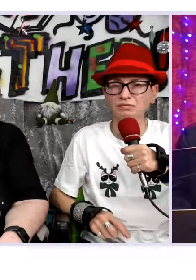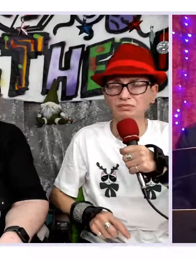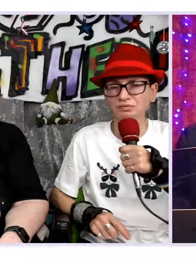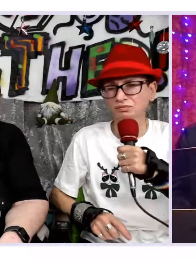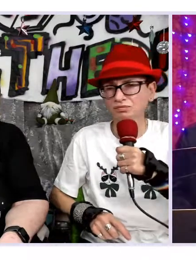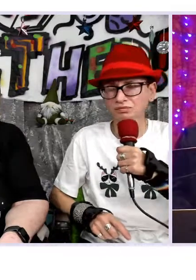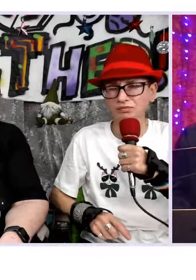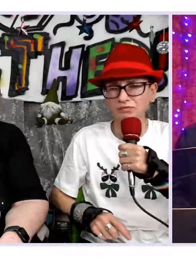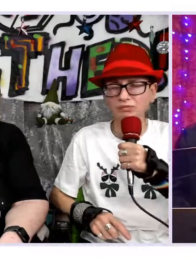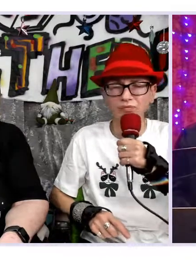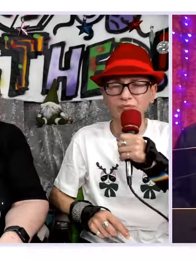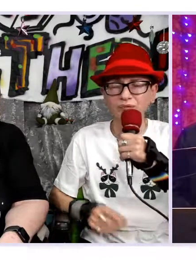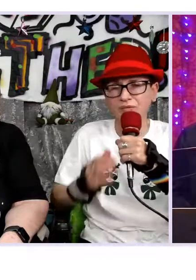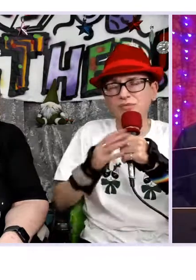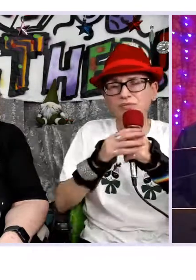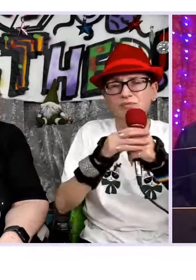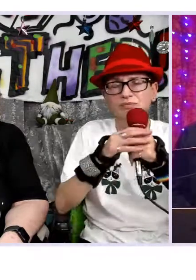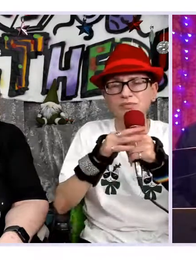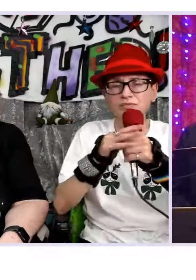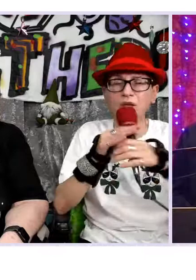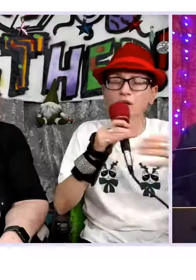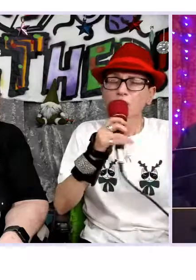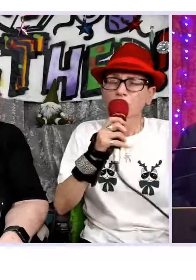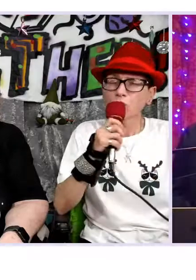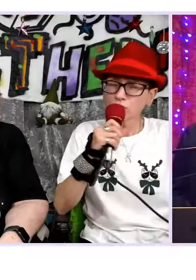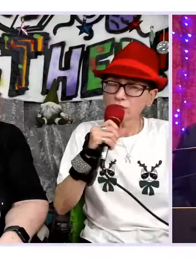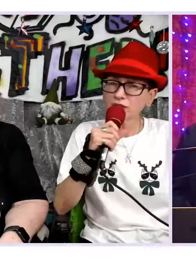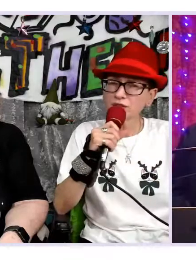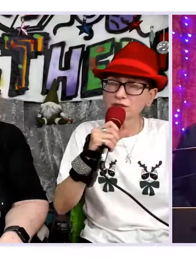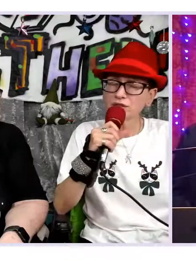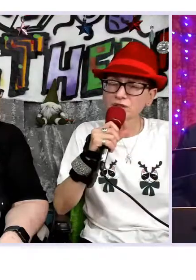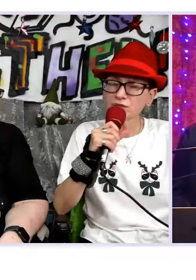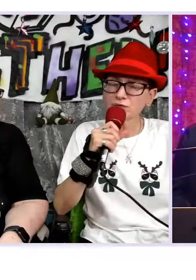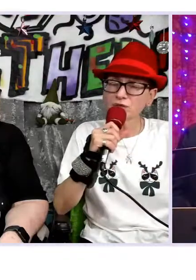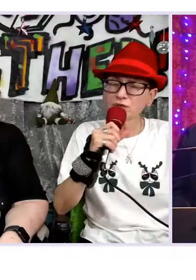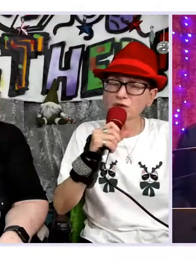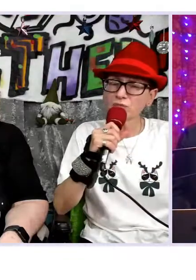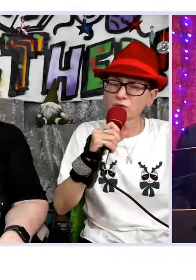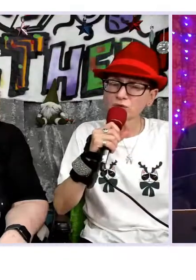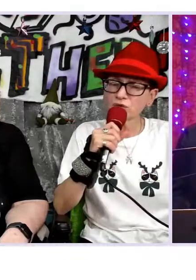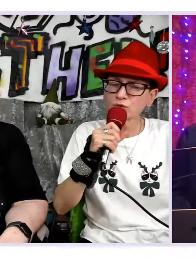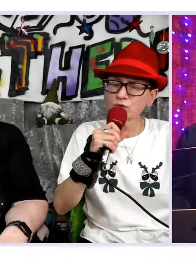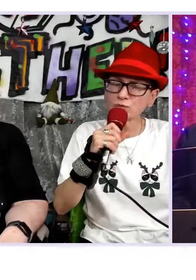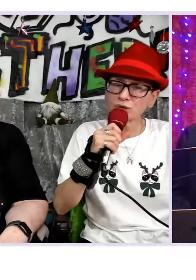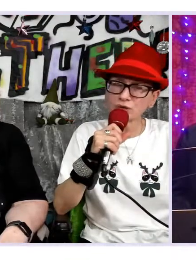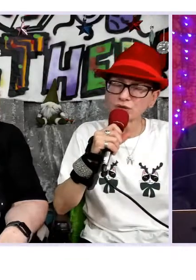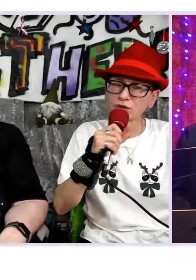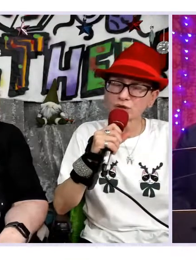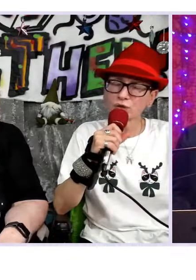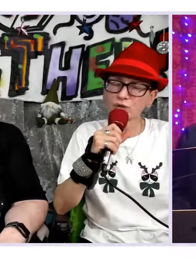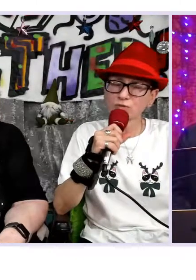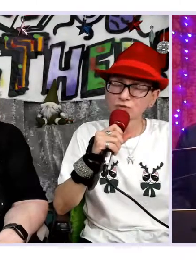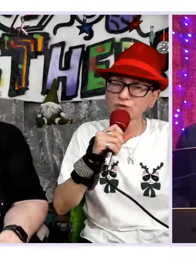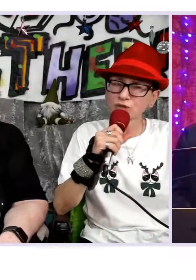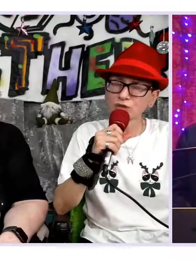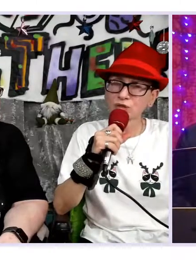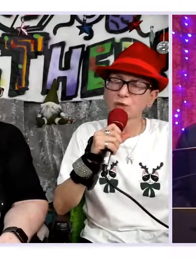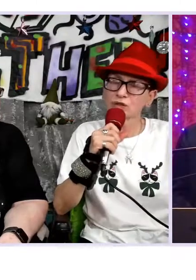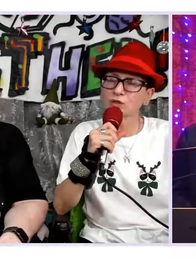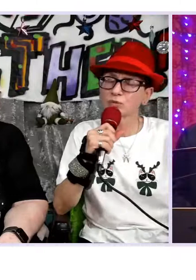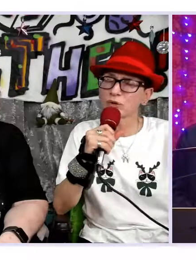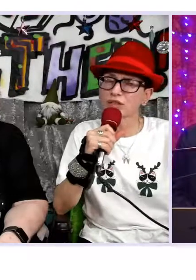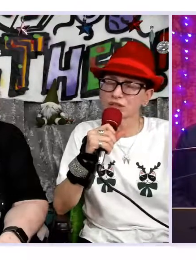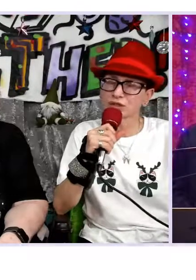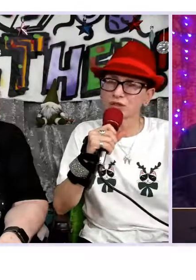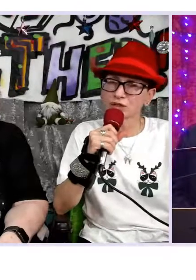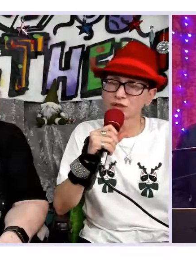endeavor of artists, and it's all artists. Yeah, there's kind of creatives. I'm not sure this mic is going to hold up very long. Well,